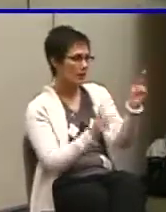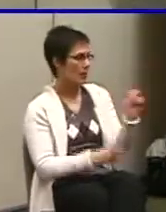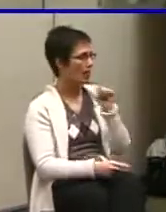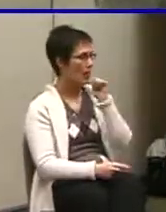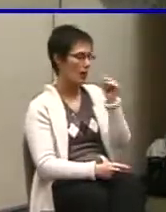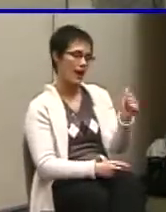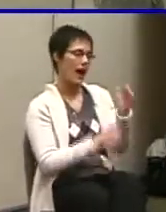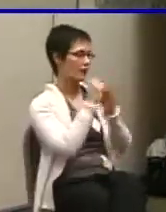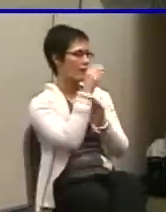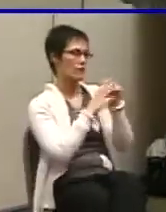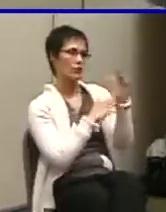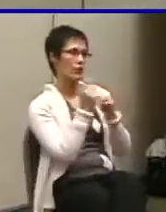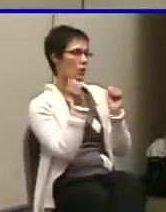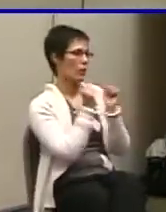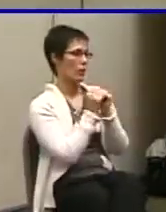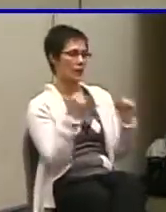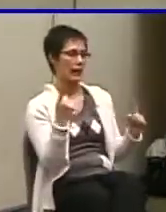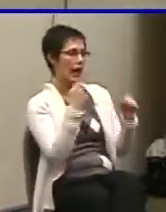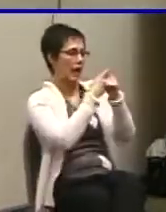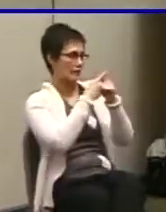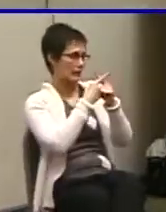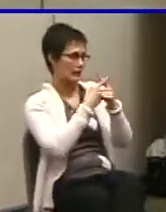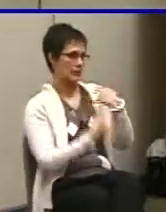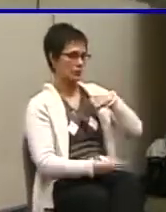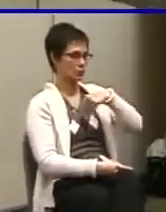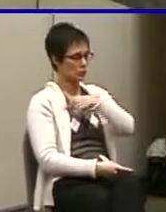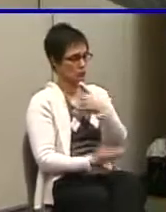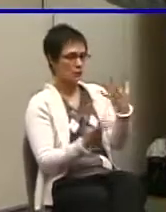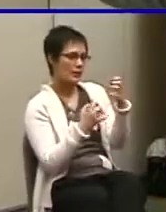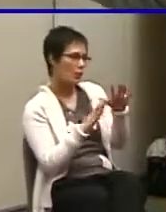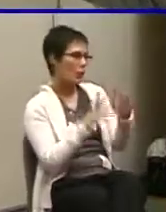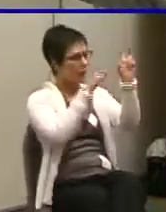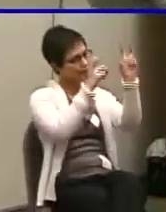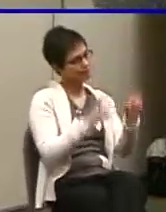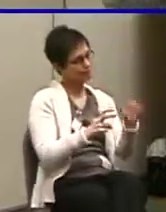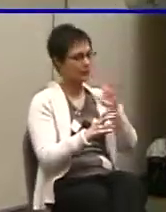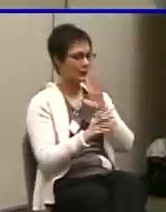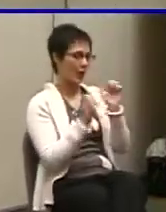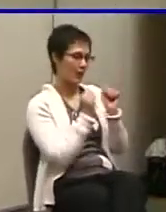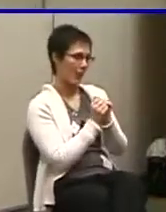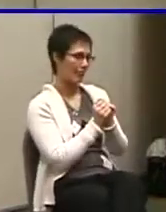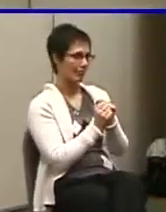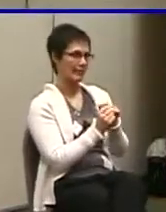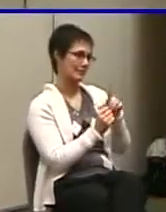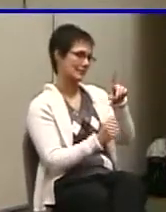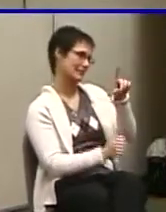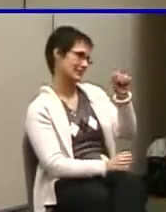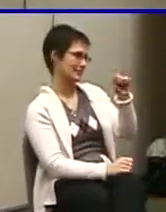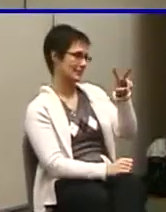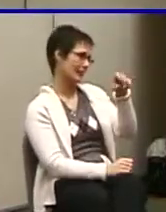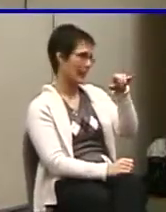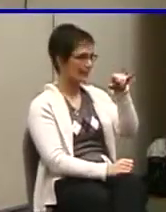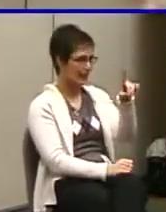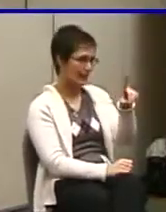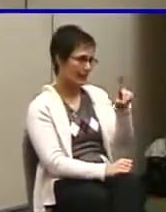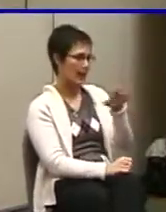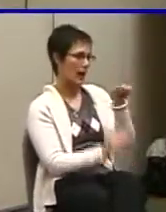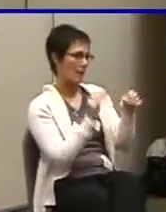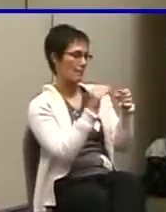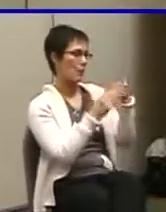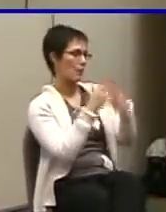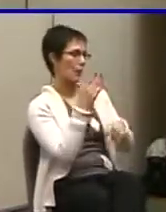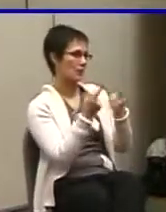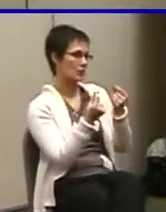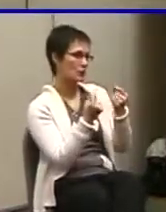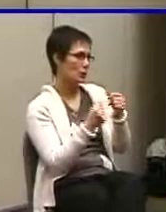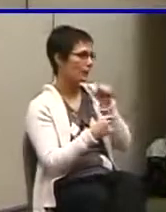what he may be doing that's less than effective. I'll just talk about what else he could do. Well, then we're just piling